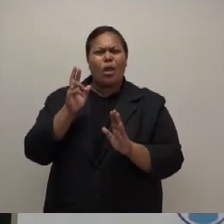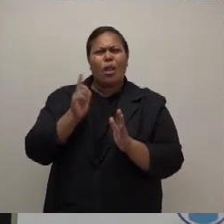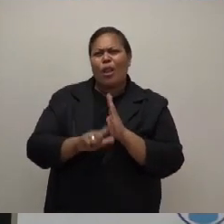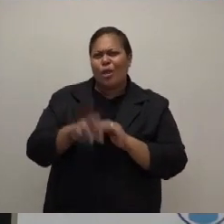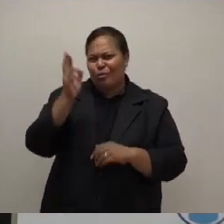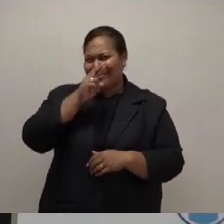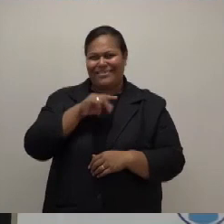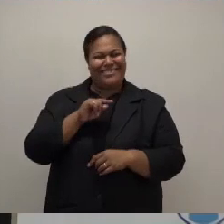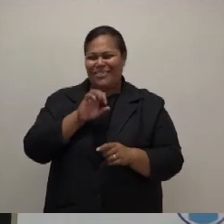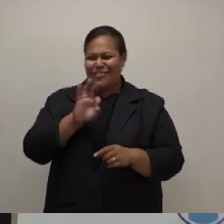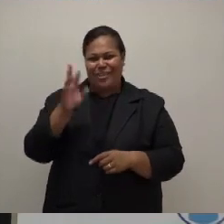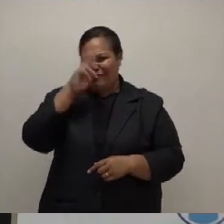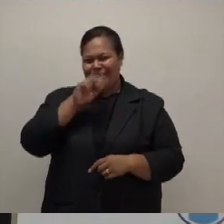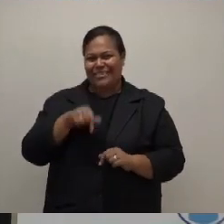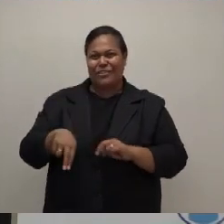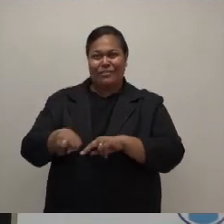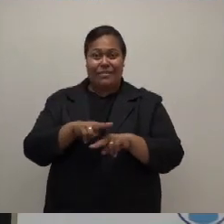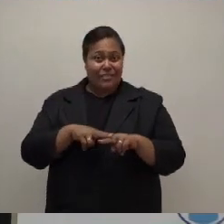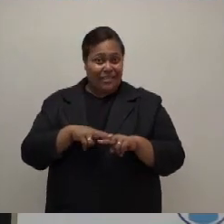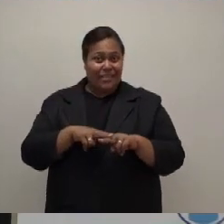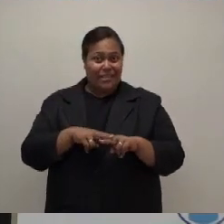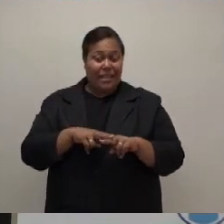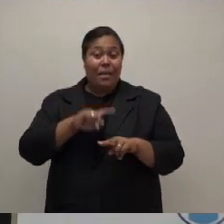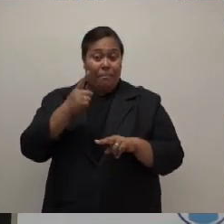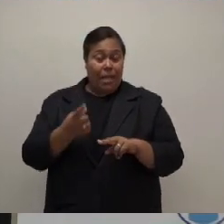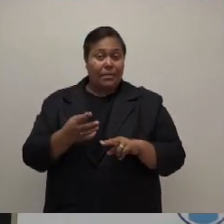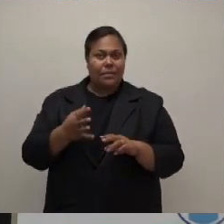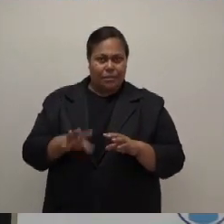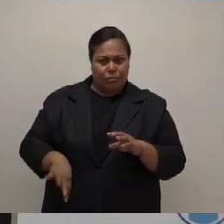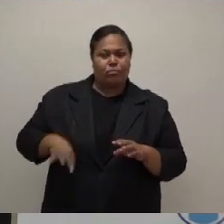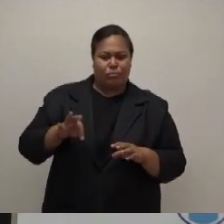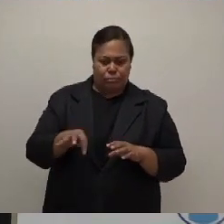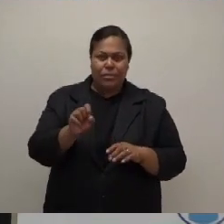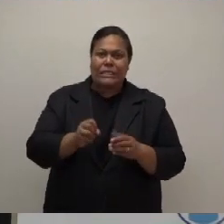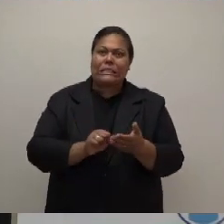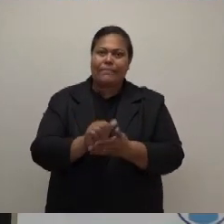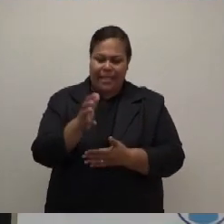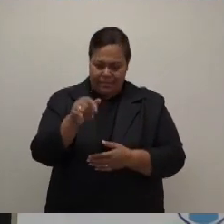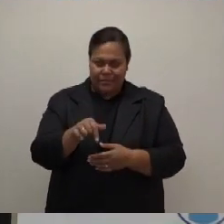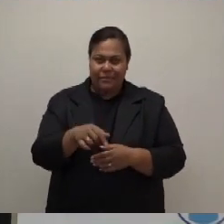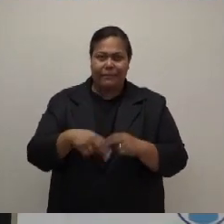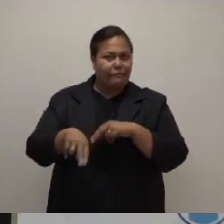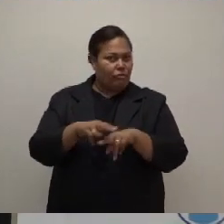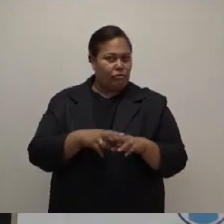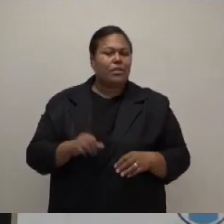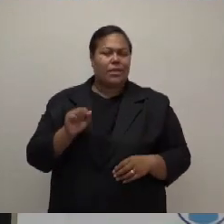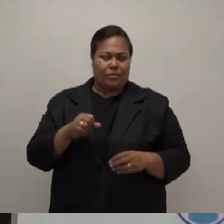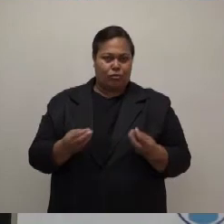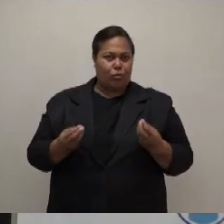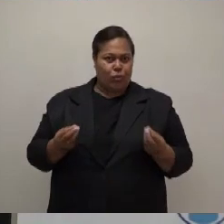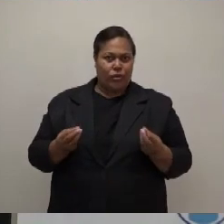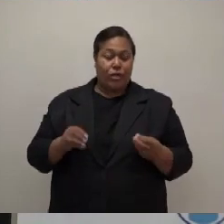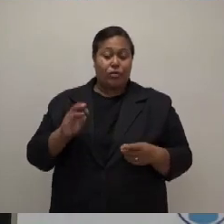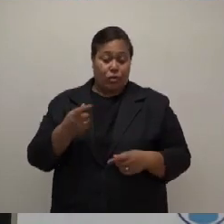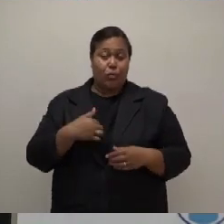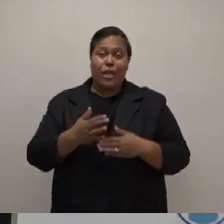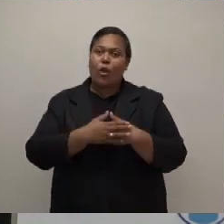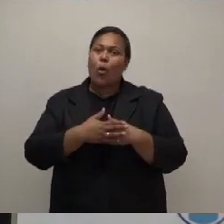reward. That's why Fiji will also be establishing safe blue lanes open to these